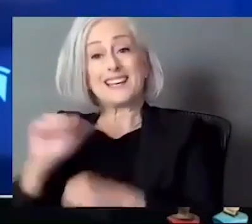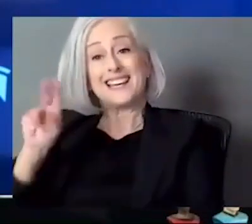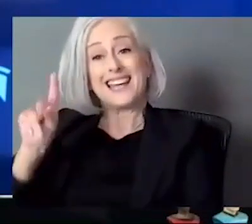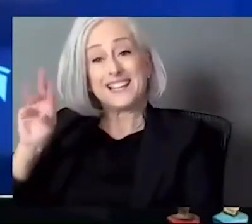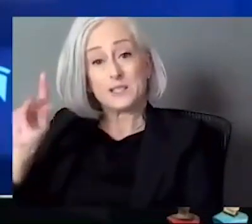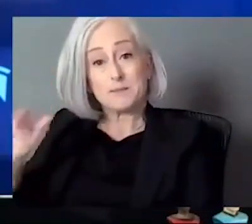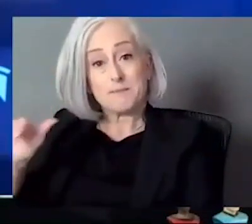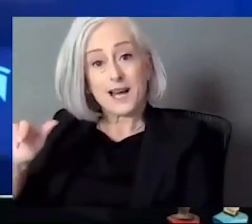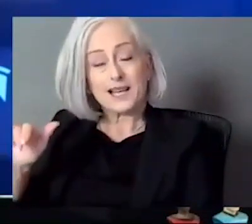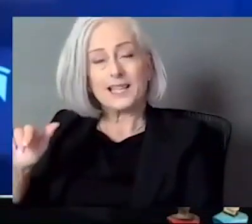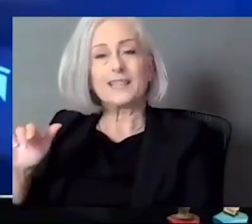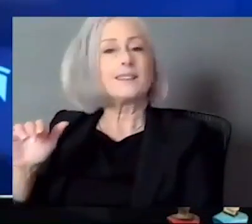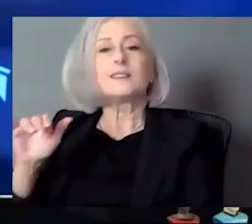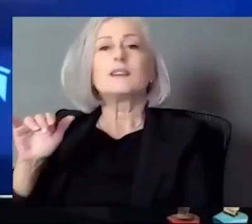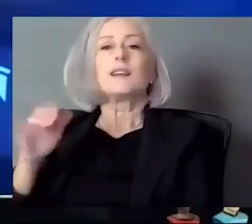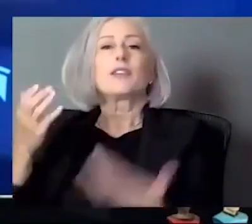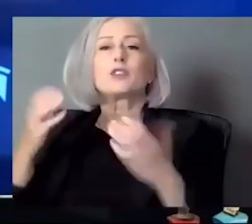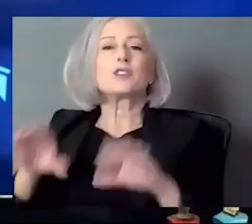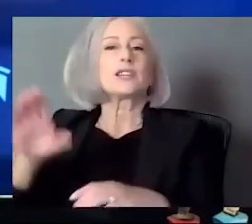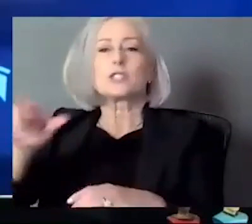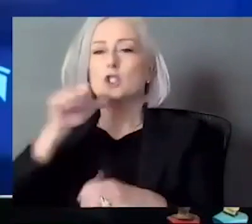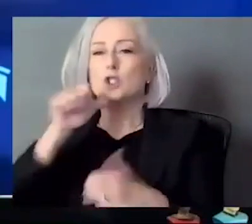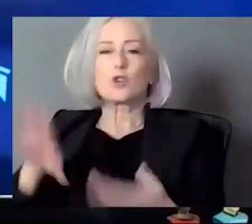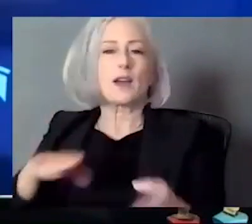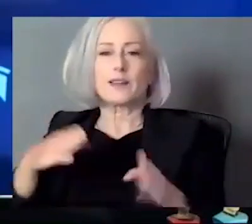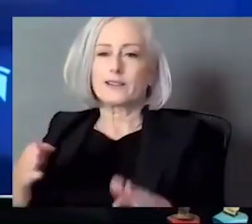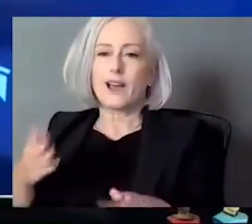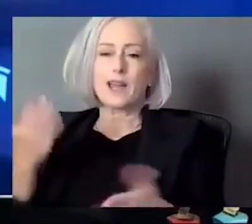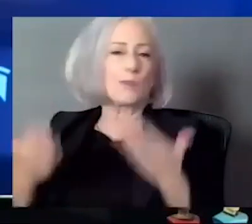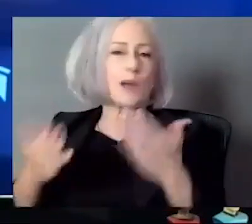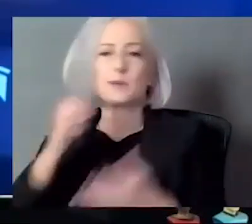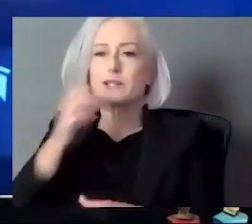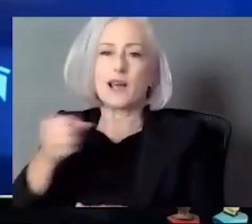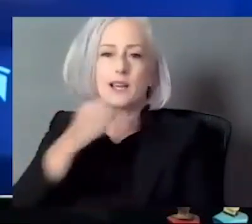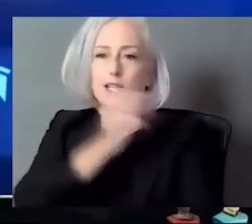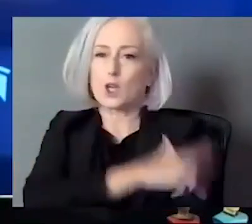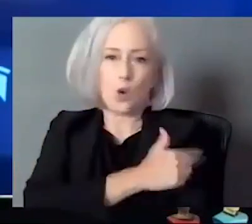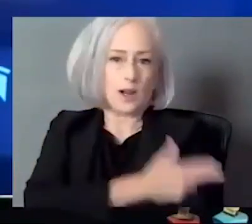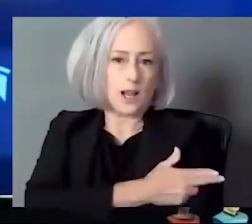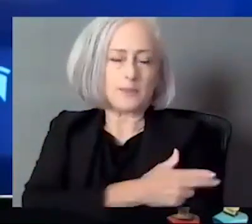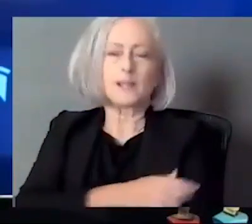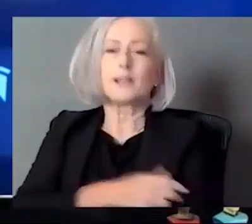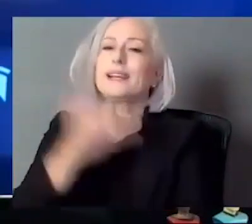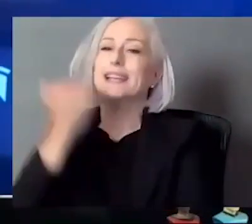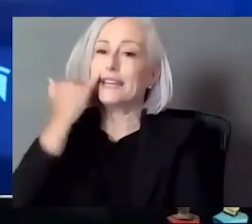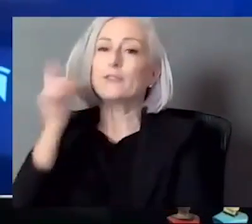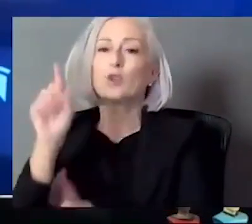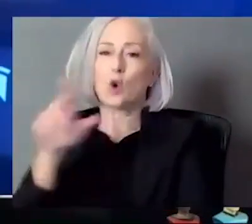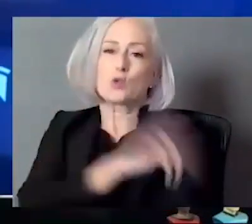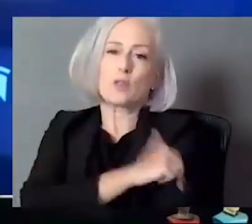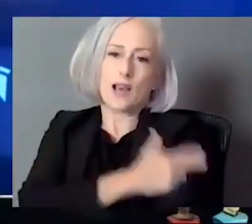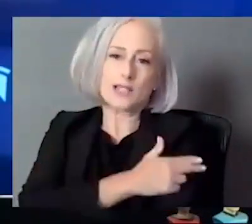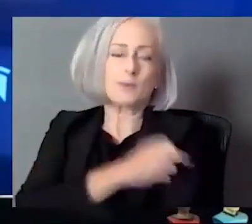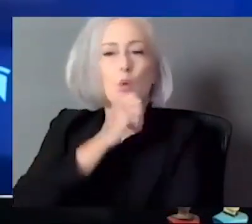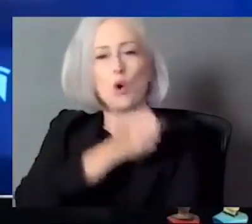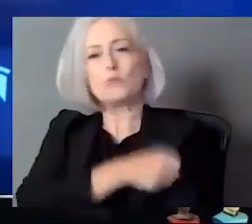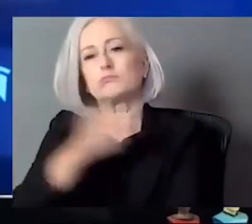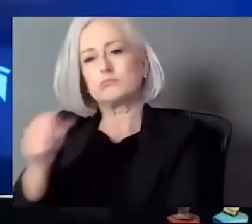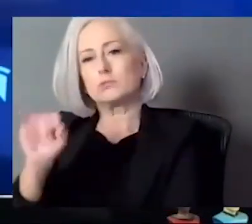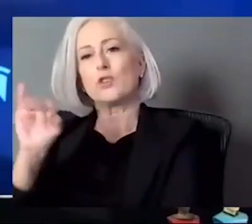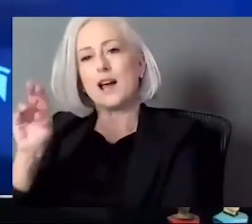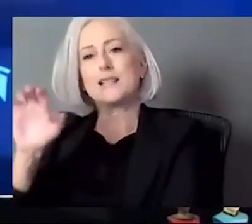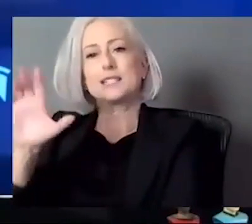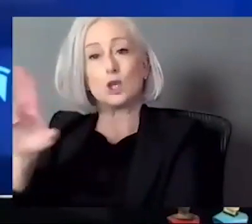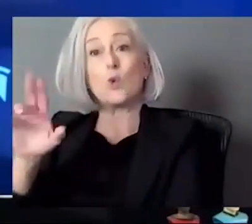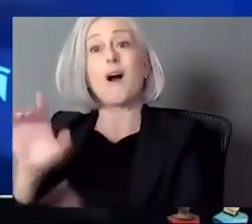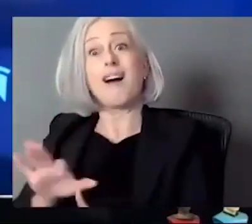and you may come in the hospital. At the worst, you're probably not going to be in the ICU unless you have a whole lot of underlying medical conditions, which means your body's